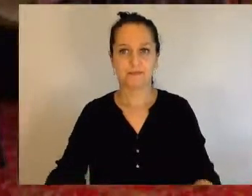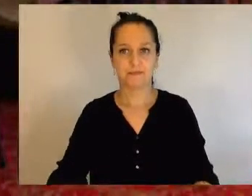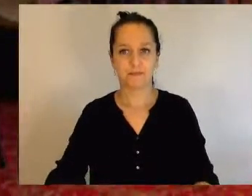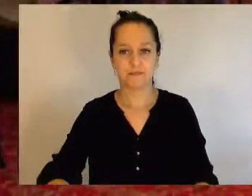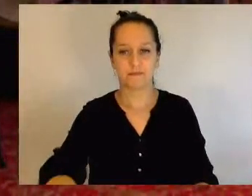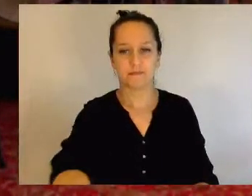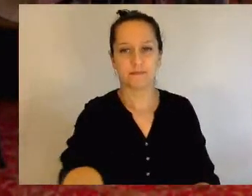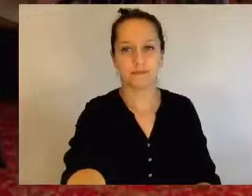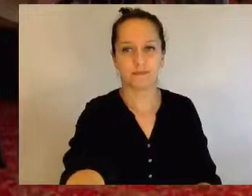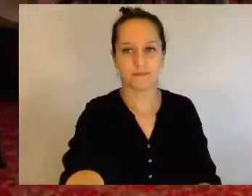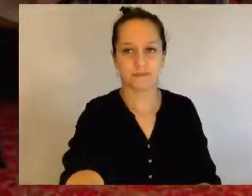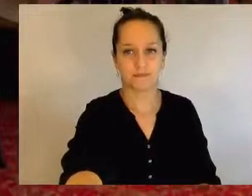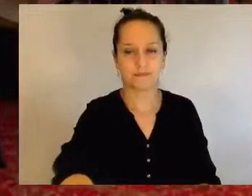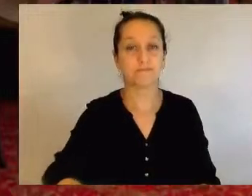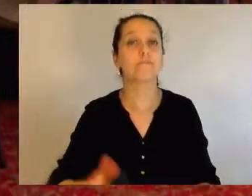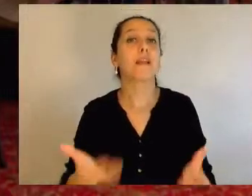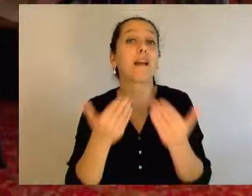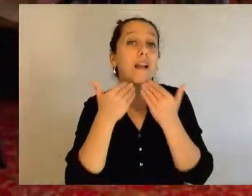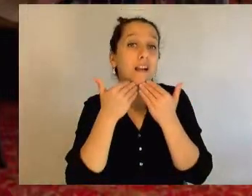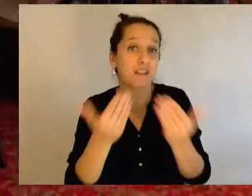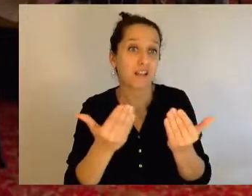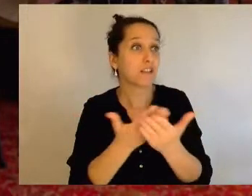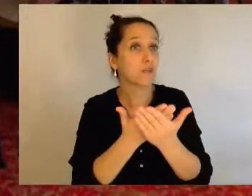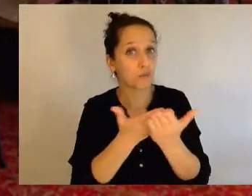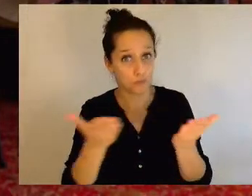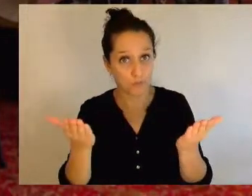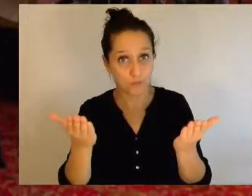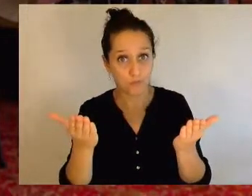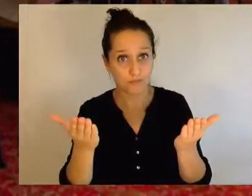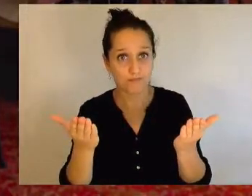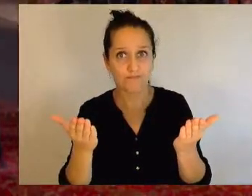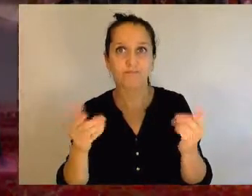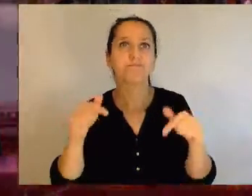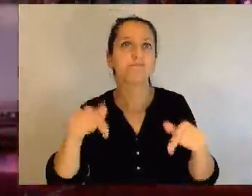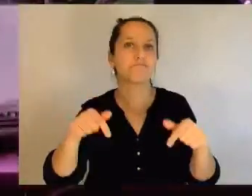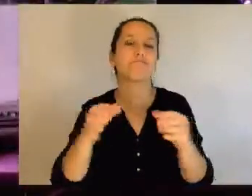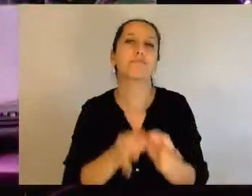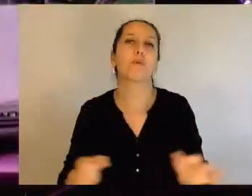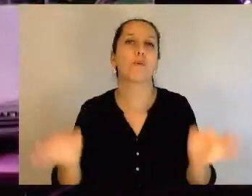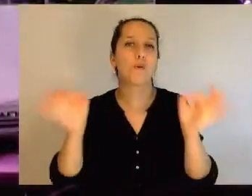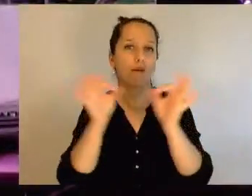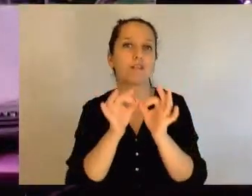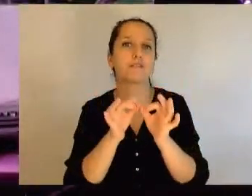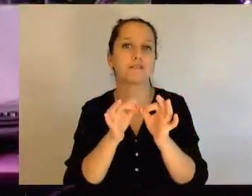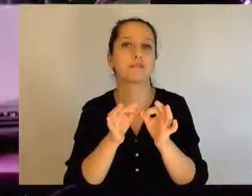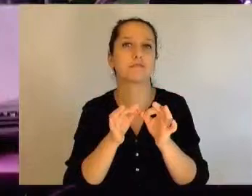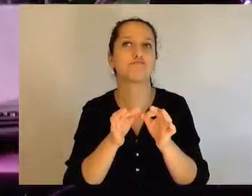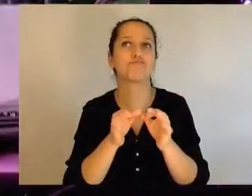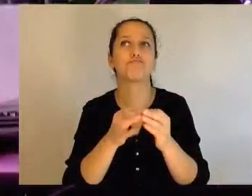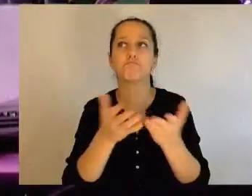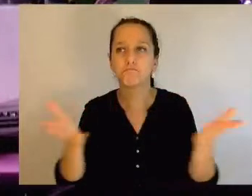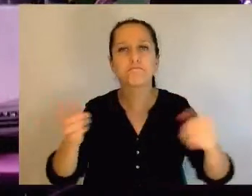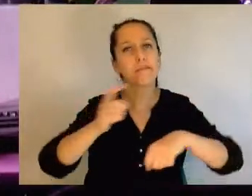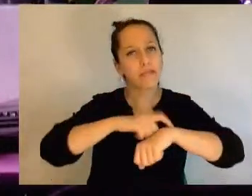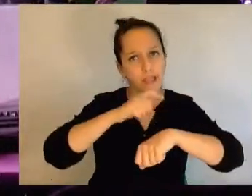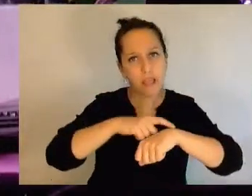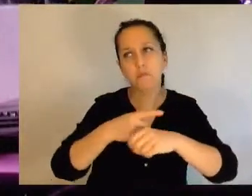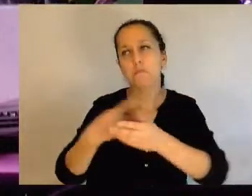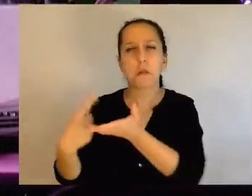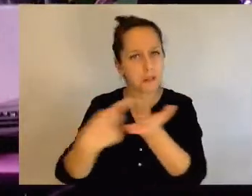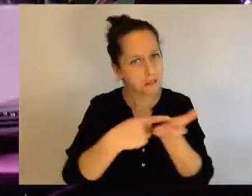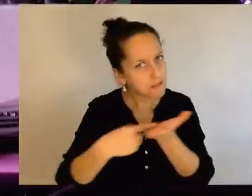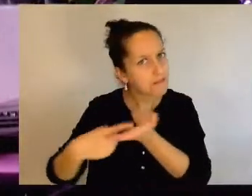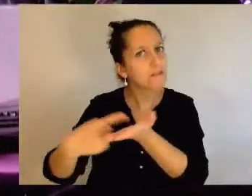Thank you very much to all the panelists for this important space of discussion.